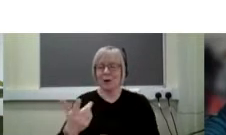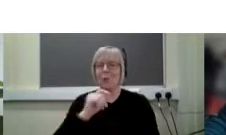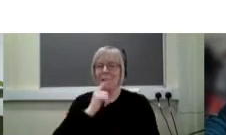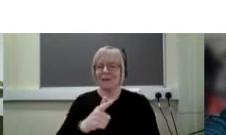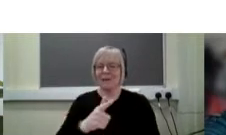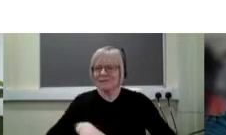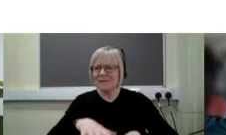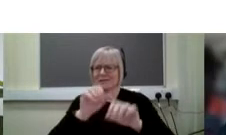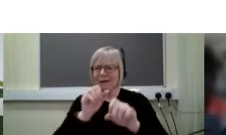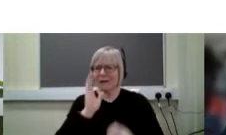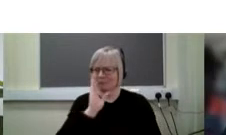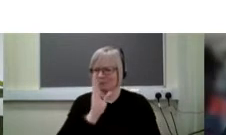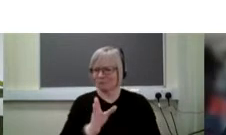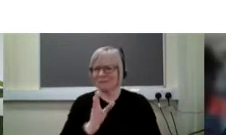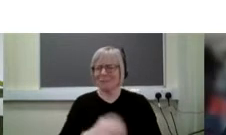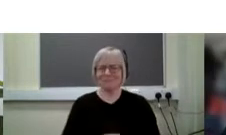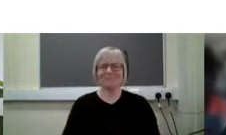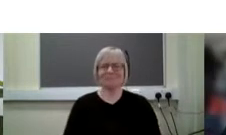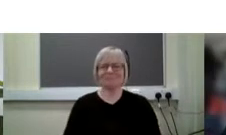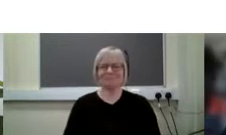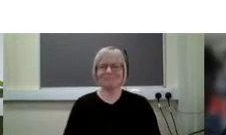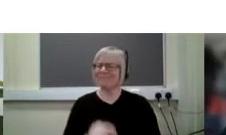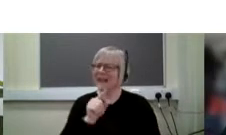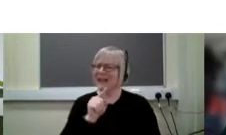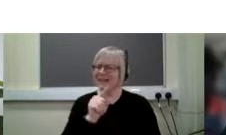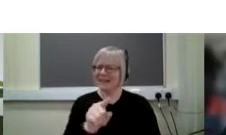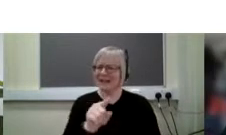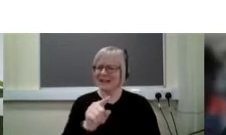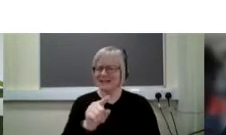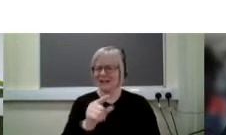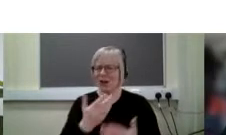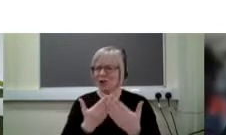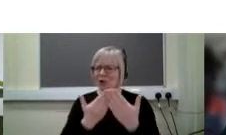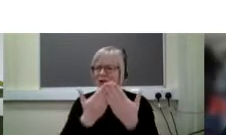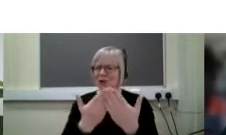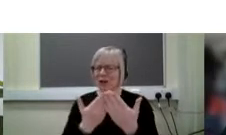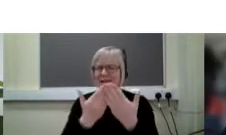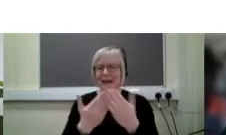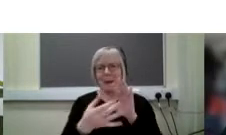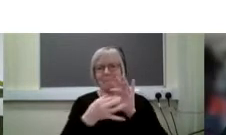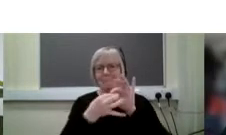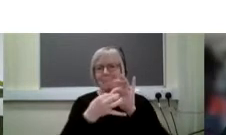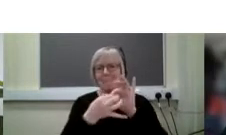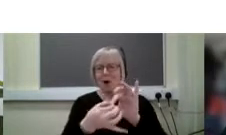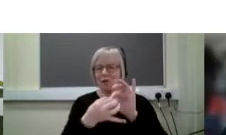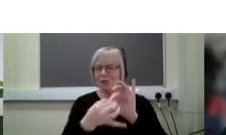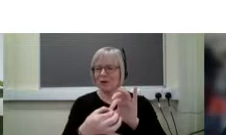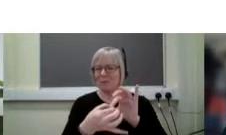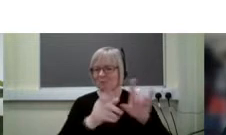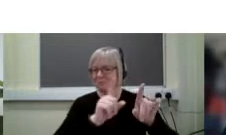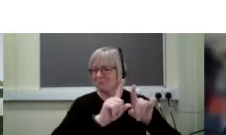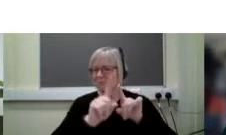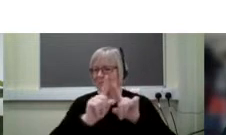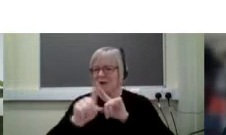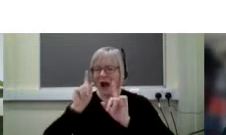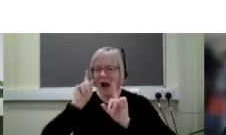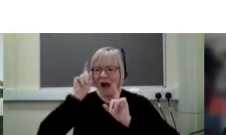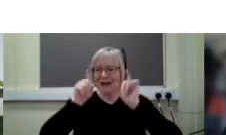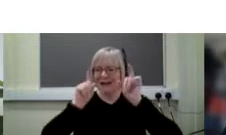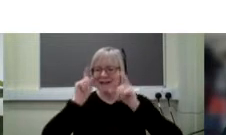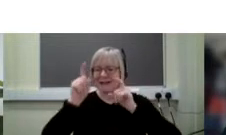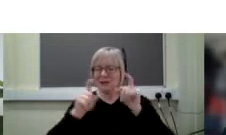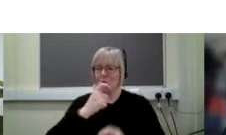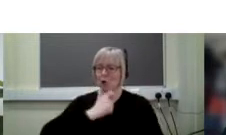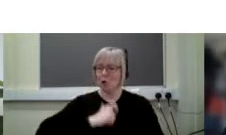into it. This study was it was a partnership of IDS, the Human Sciences